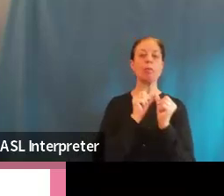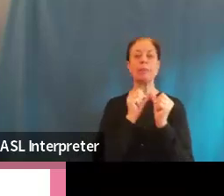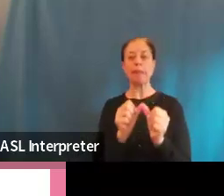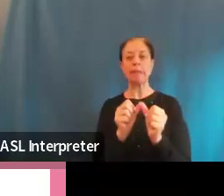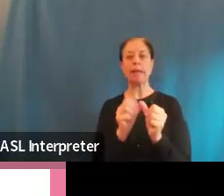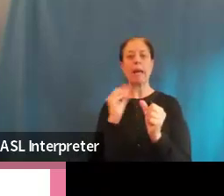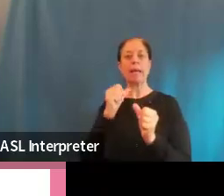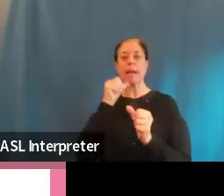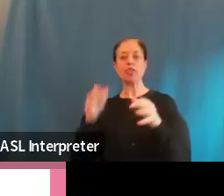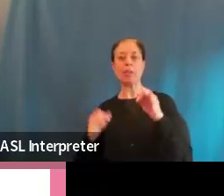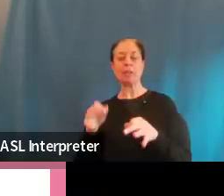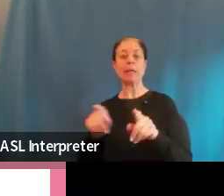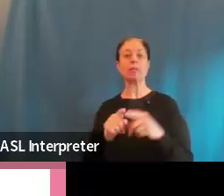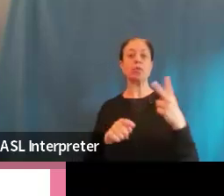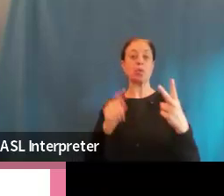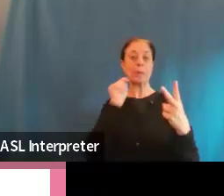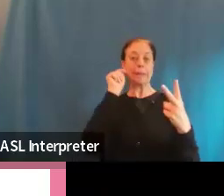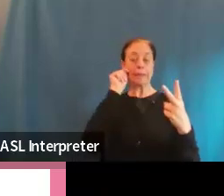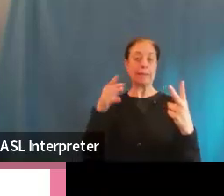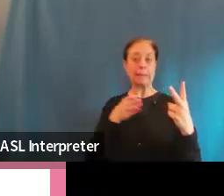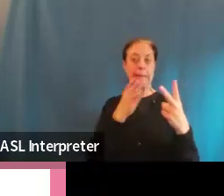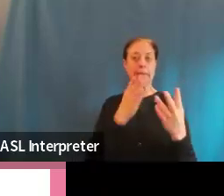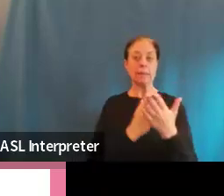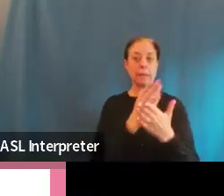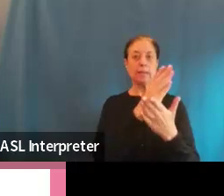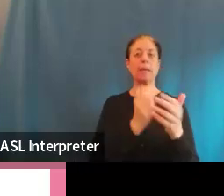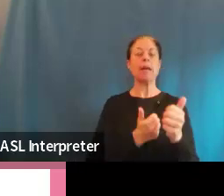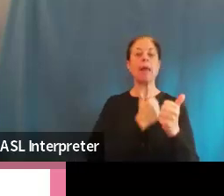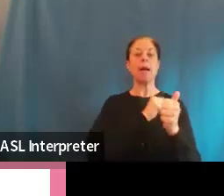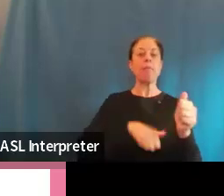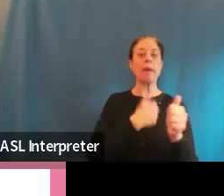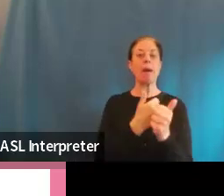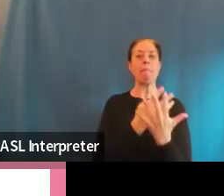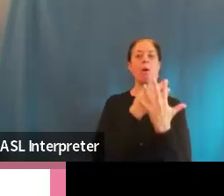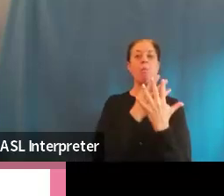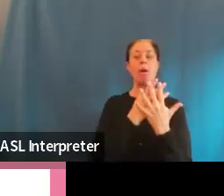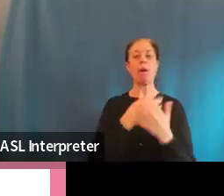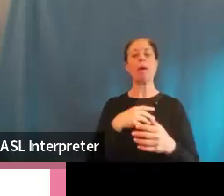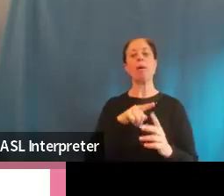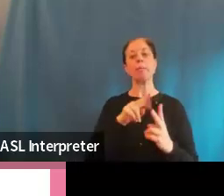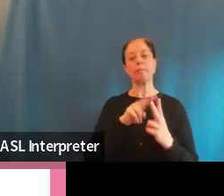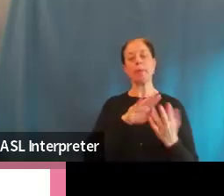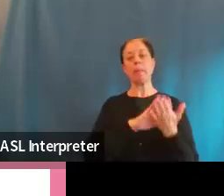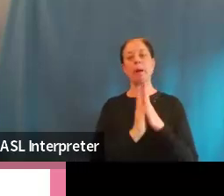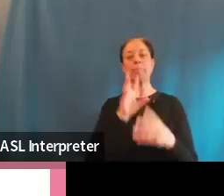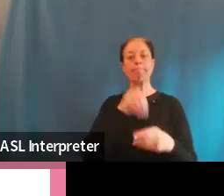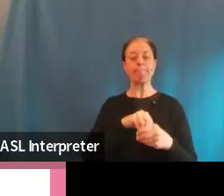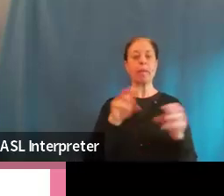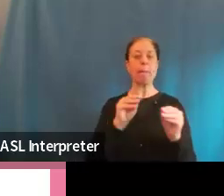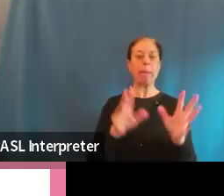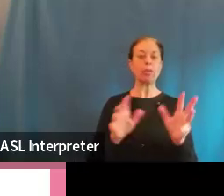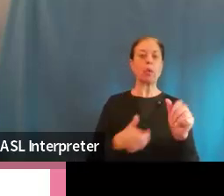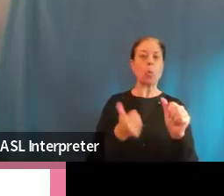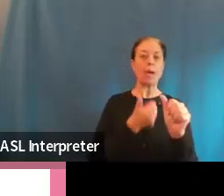and injustice. As two teenagers navigate life behind barbed wire, they become entangled in a magical